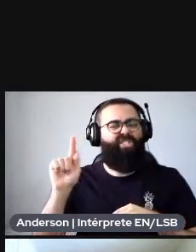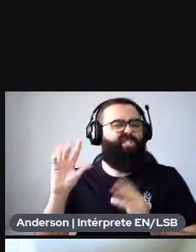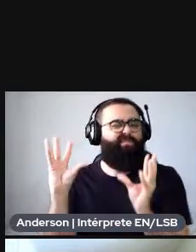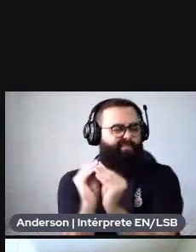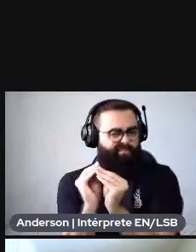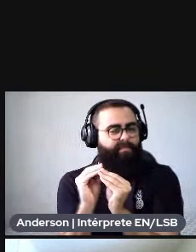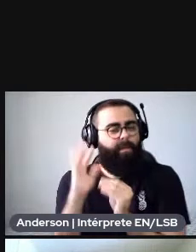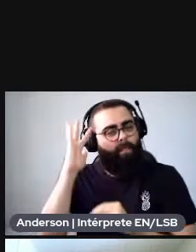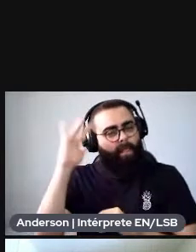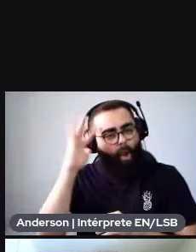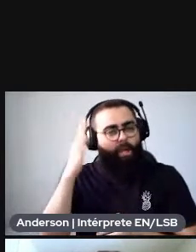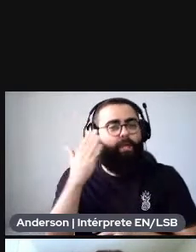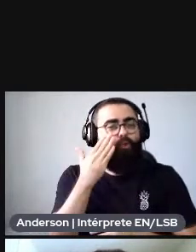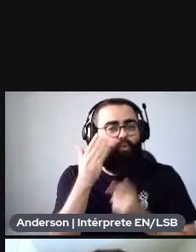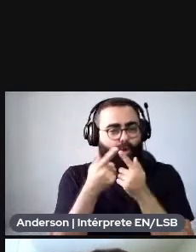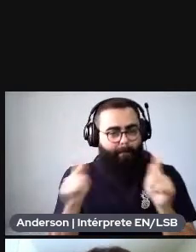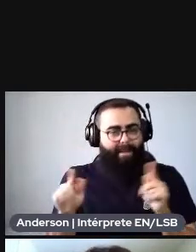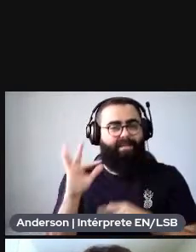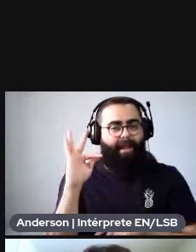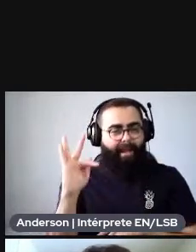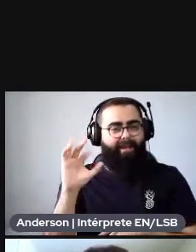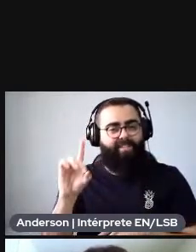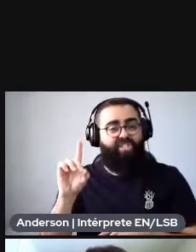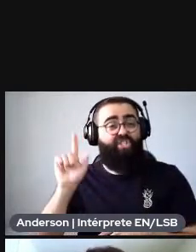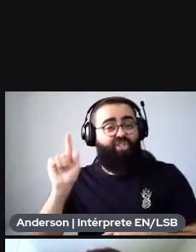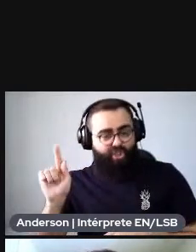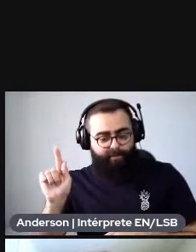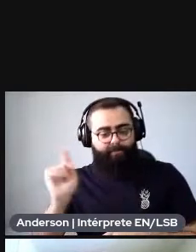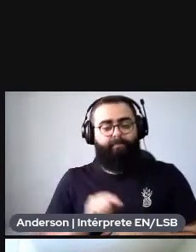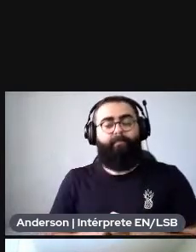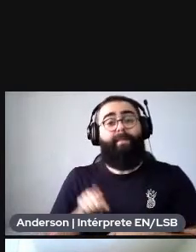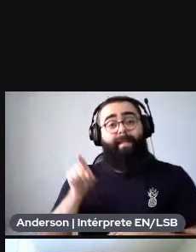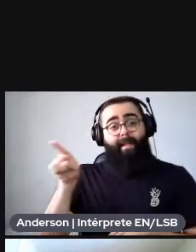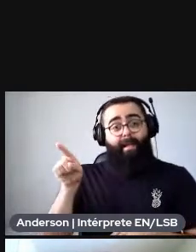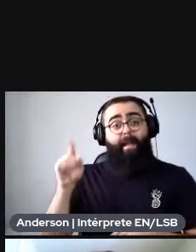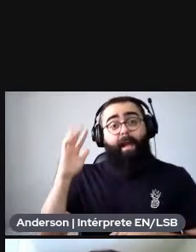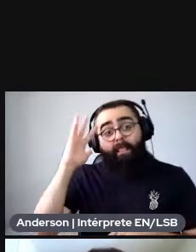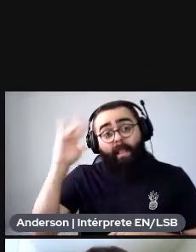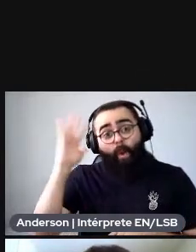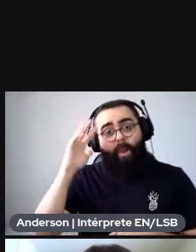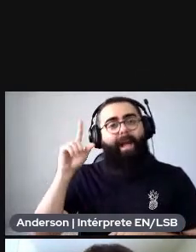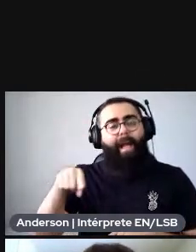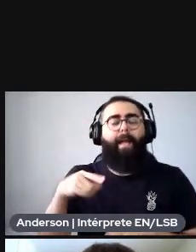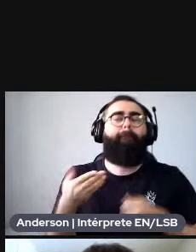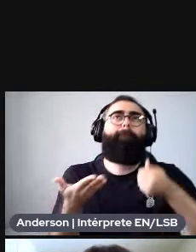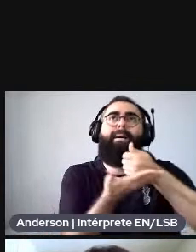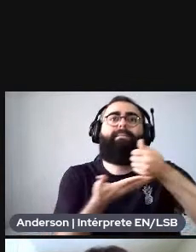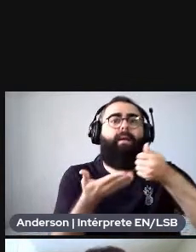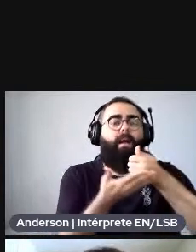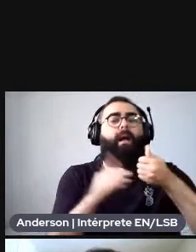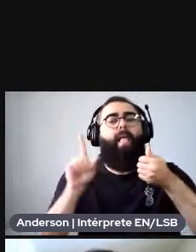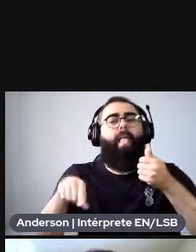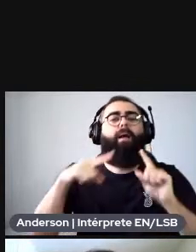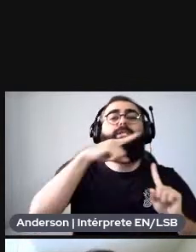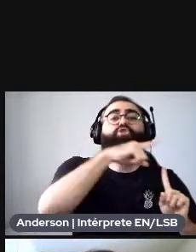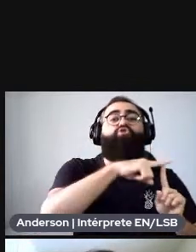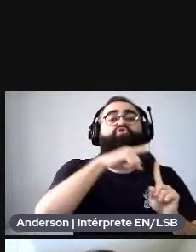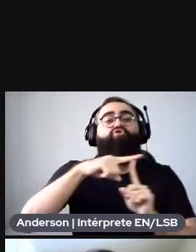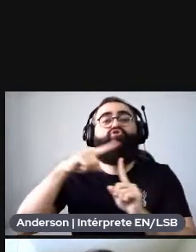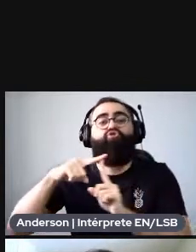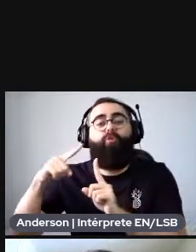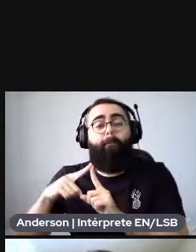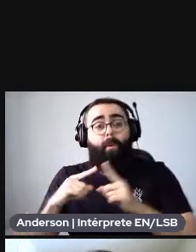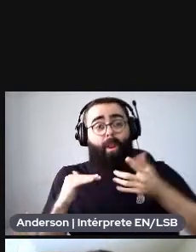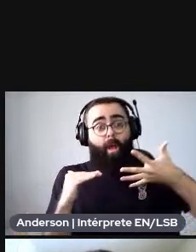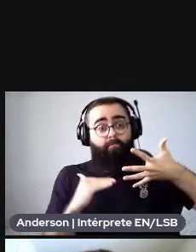model of grammar based on typological implicational hierarchies and